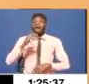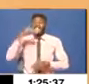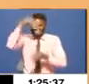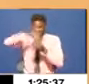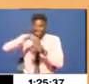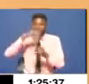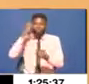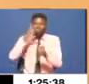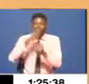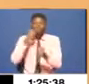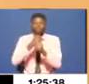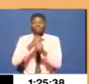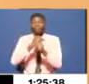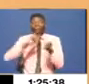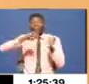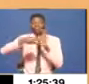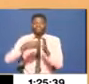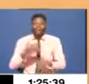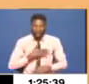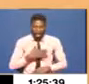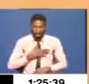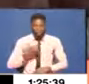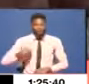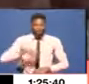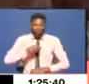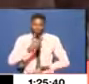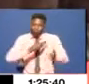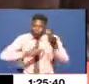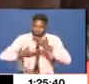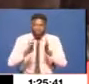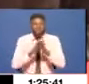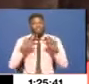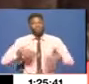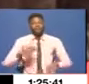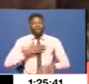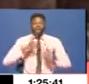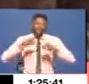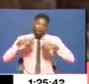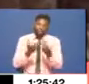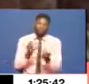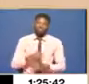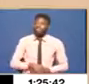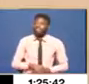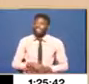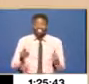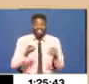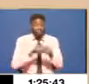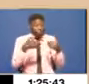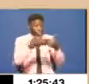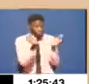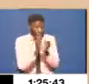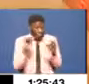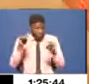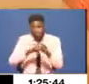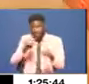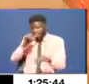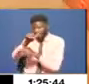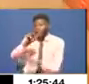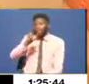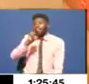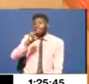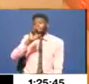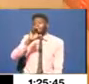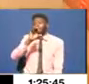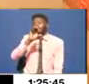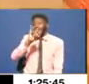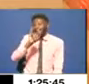are going to start with our chiefs. Meanwhile, community members have urged NCIC to actively involve people at